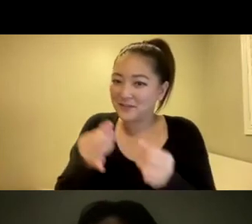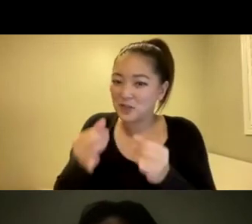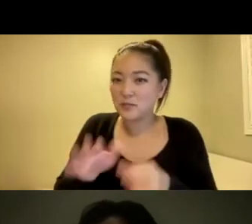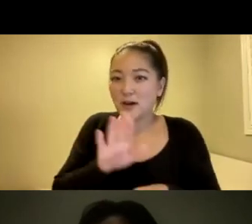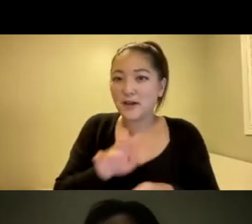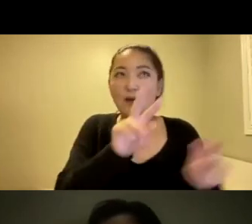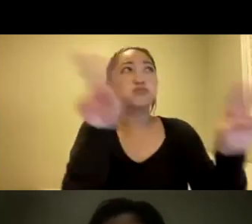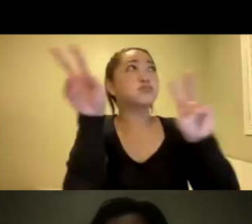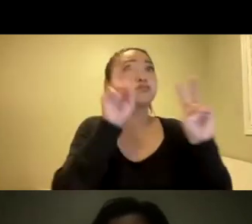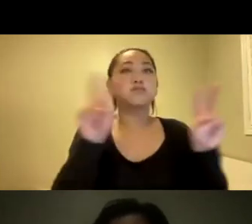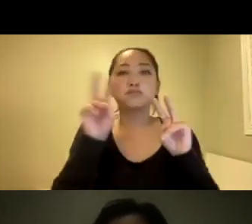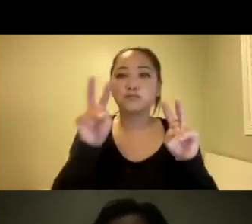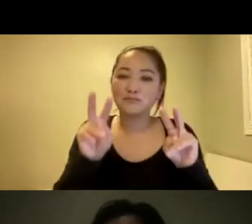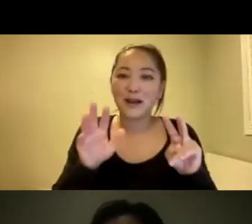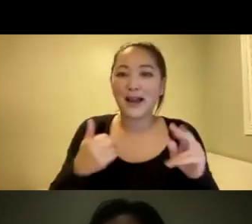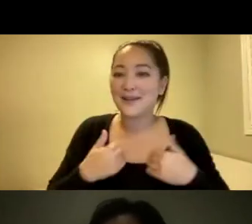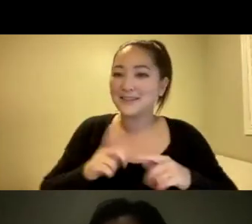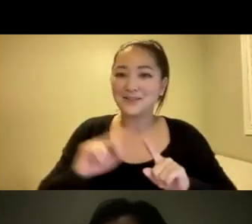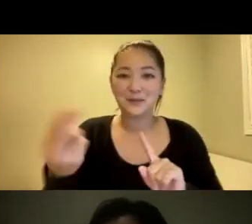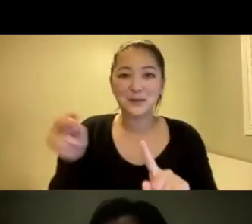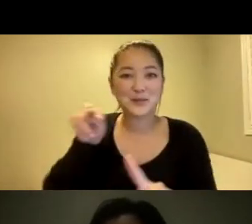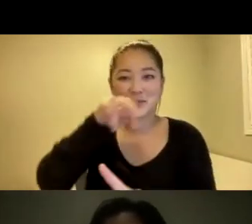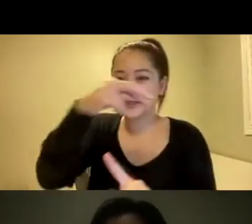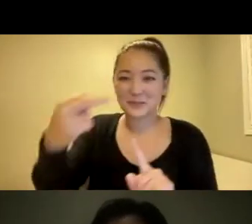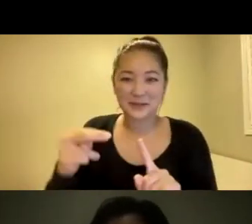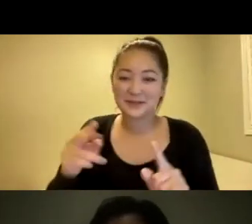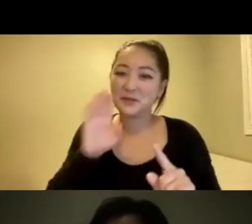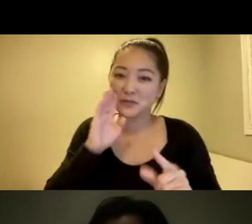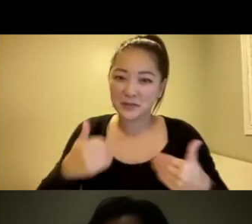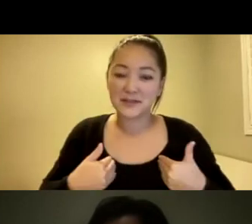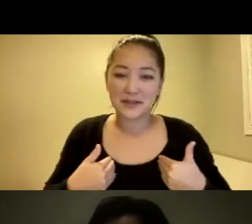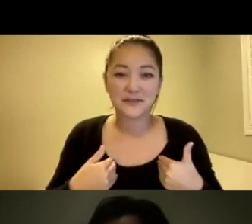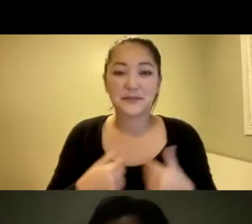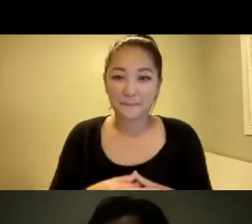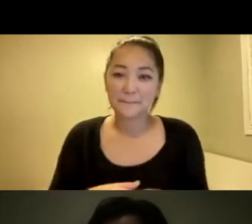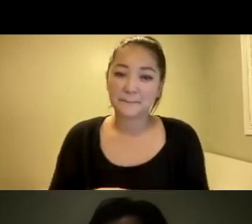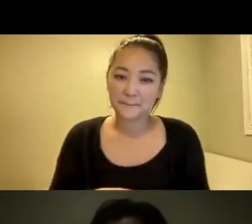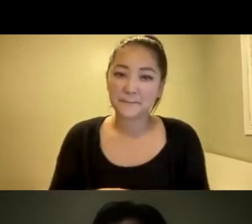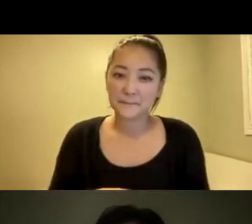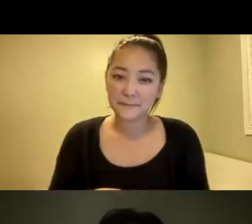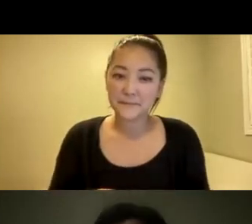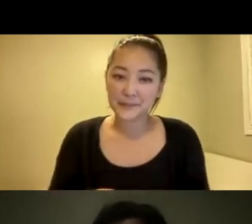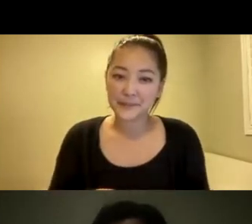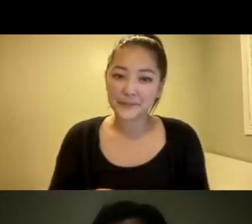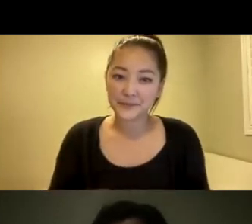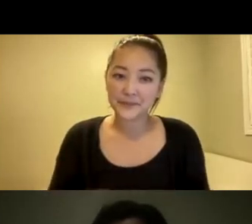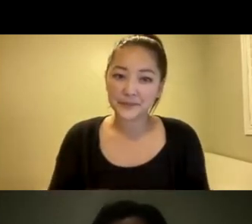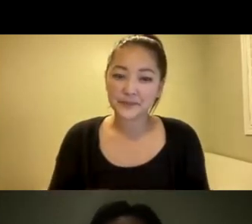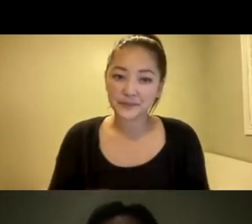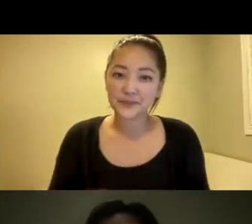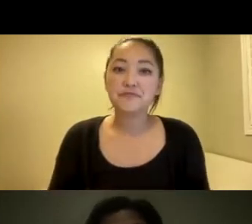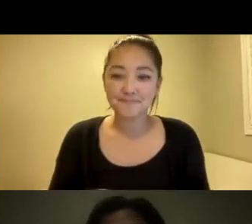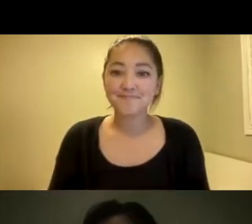is very multifaceted and complex. And so,